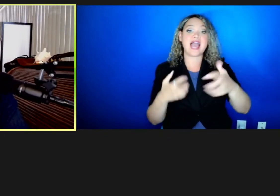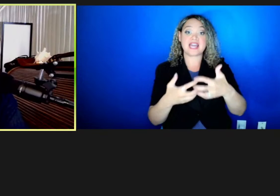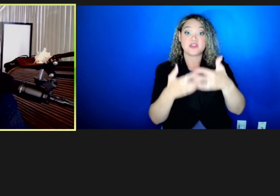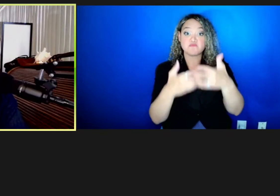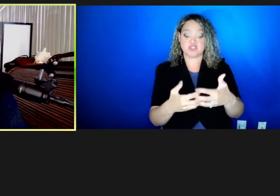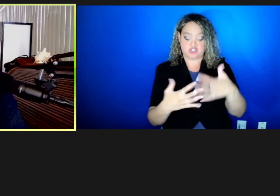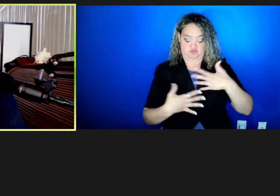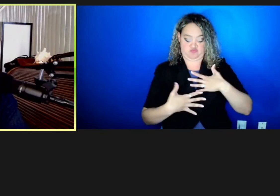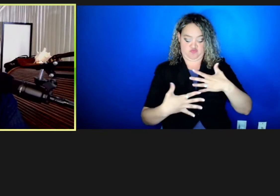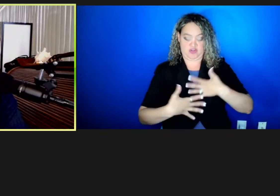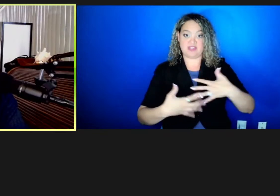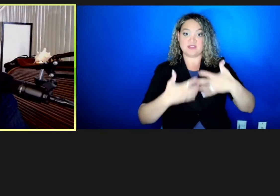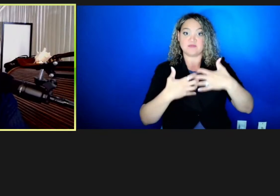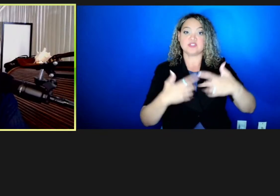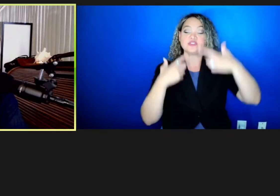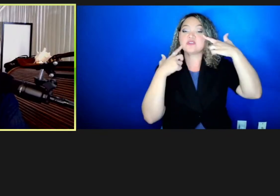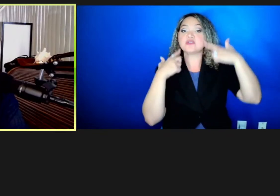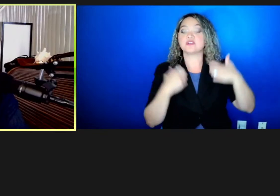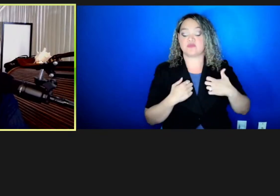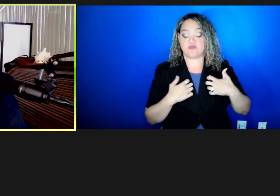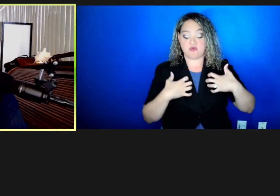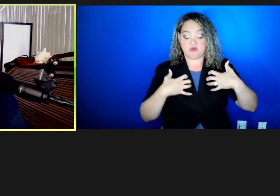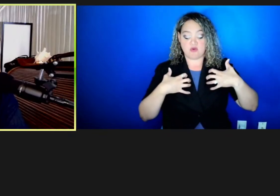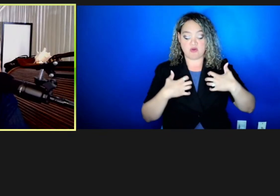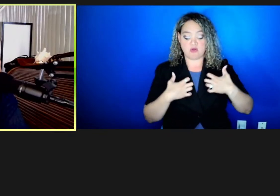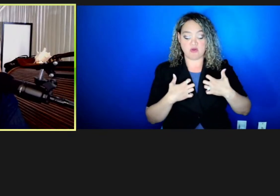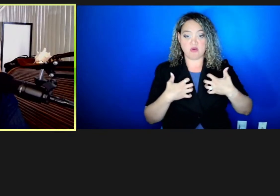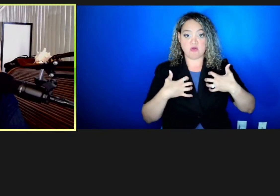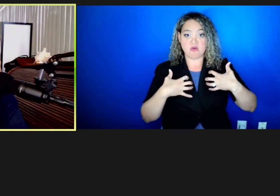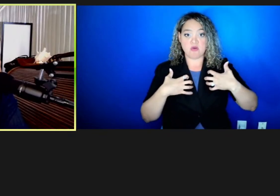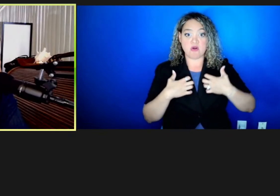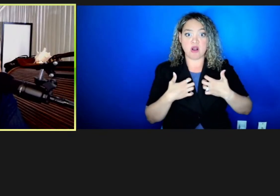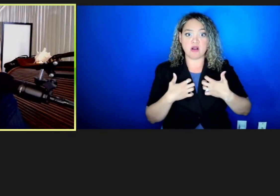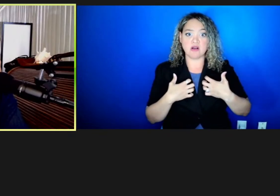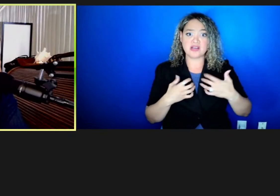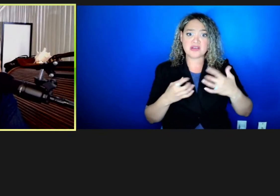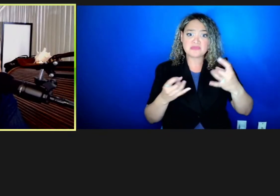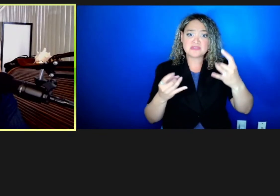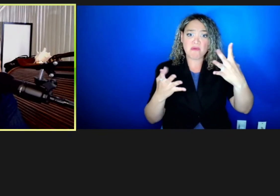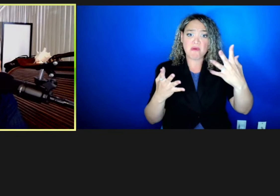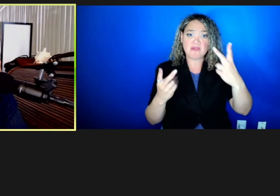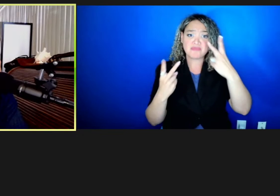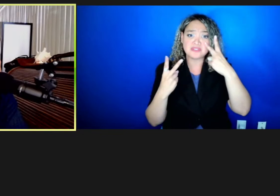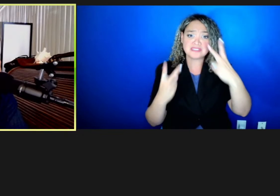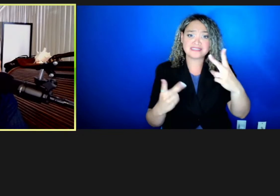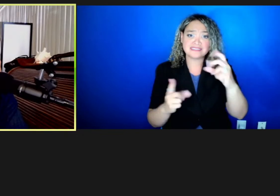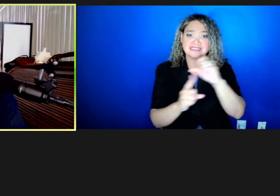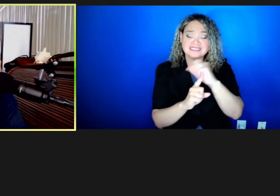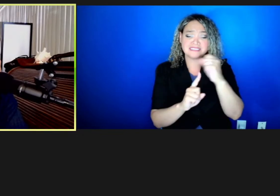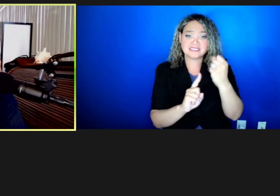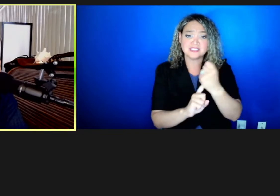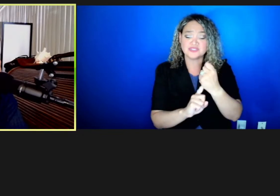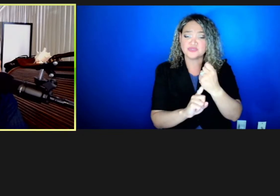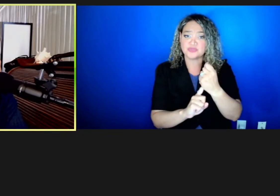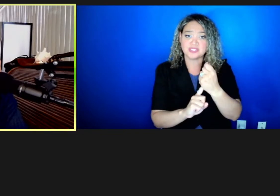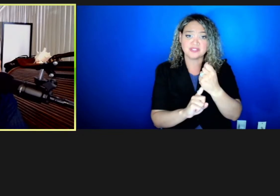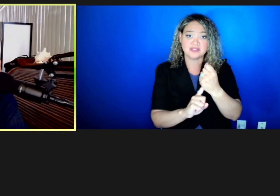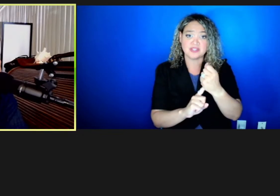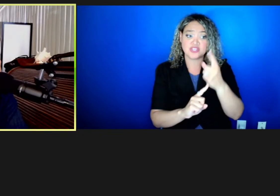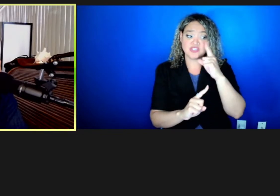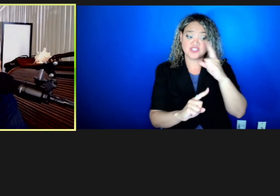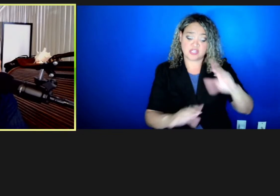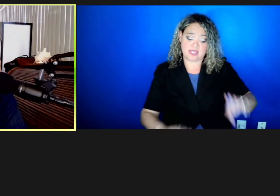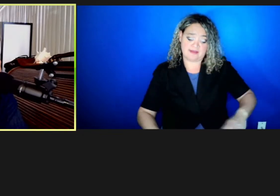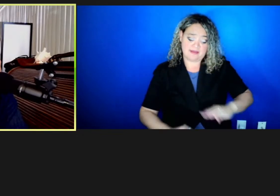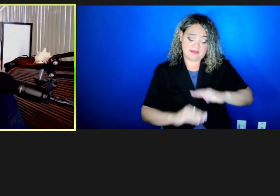lungs with each breath. I was horrified with the starkness of the scene. Covered by a sheet,